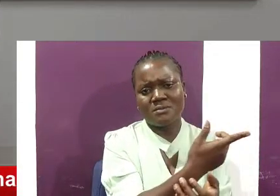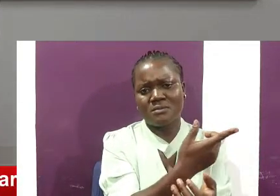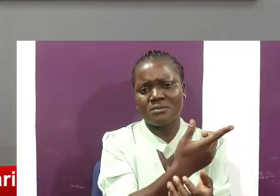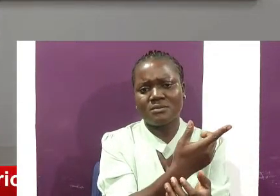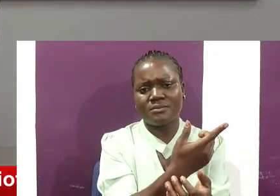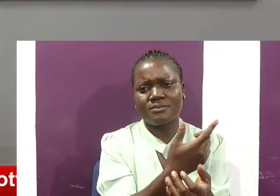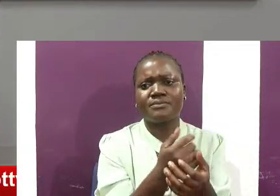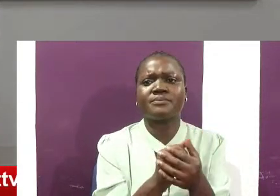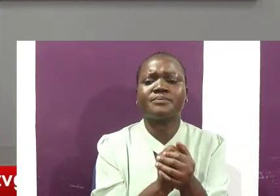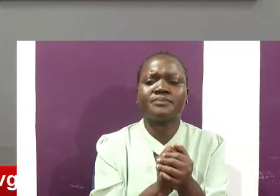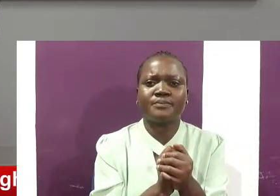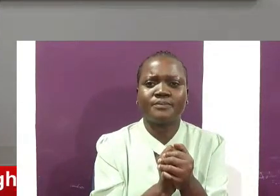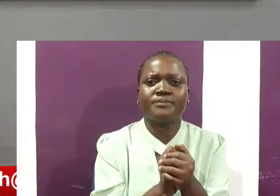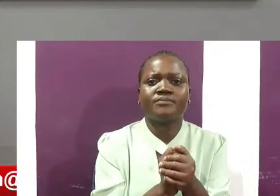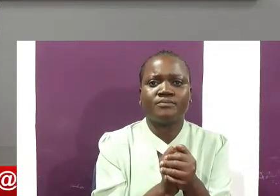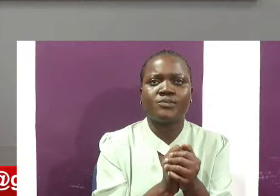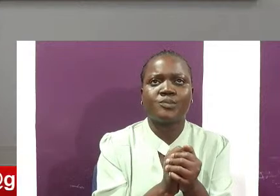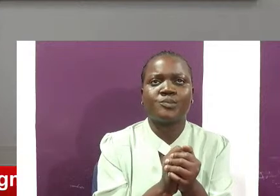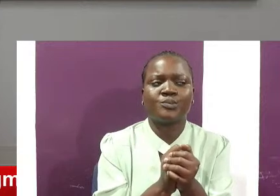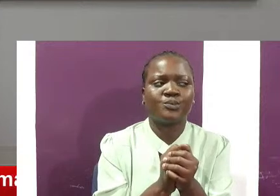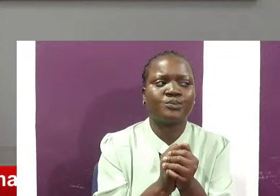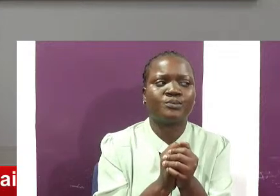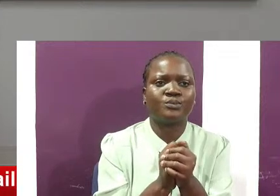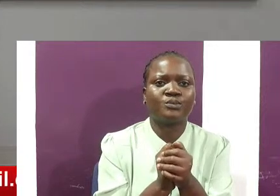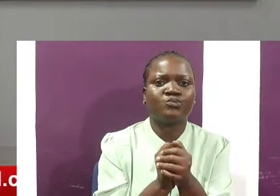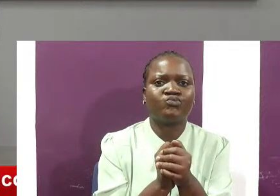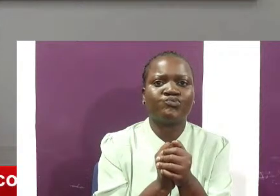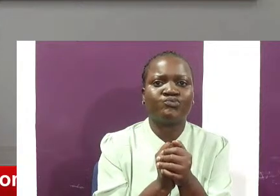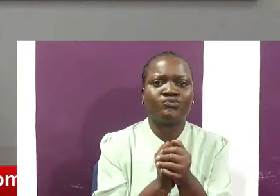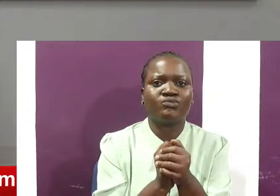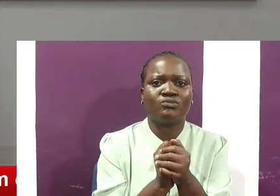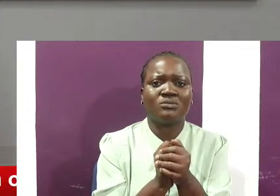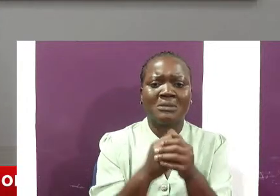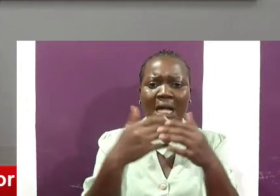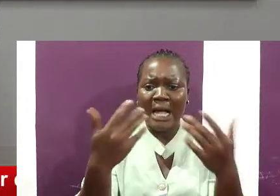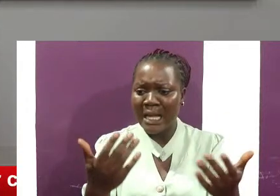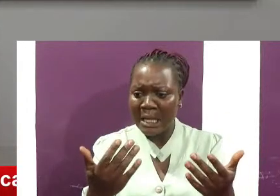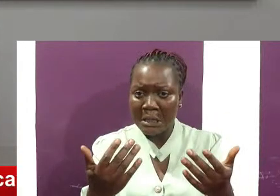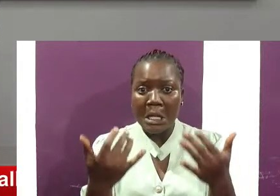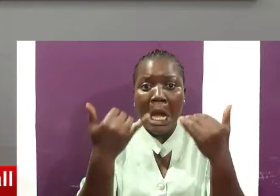who trouble you and want to pervert the gospel of Christ.